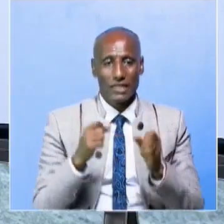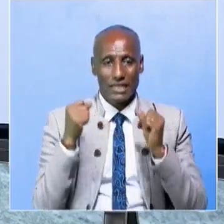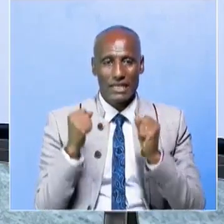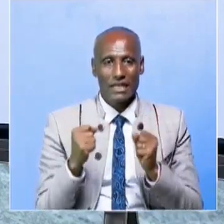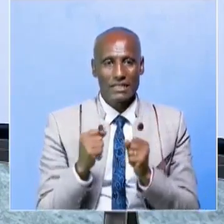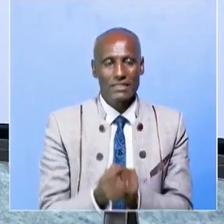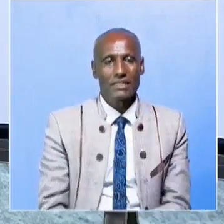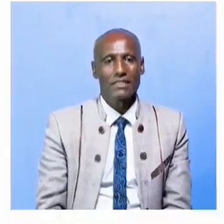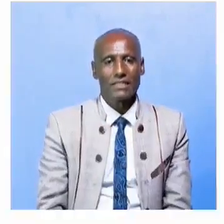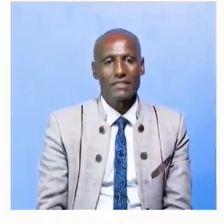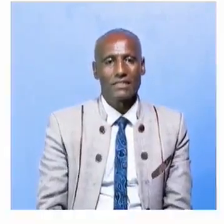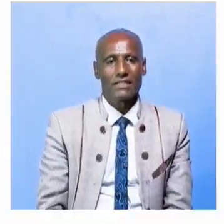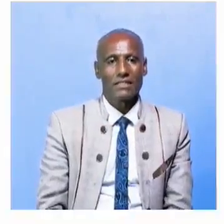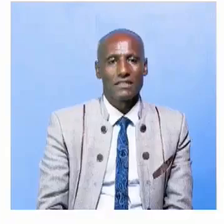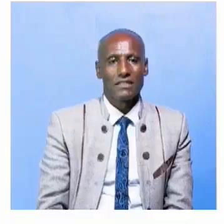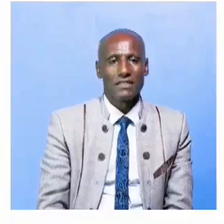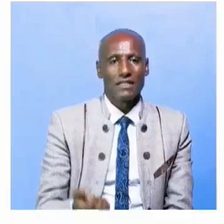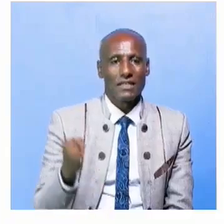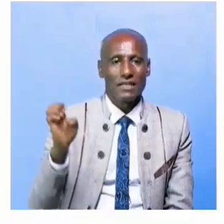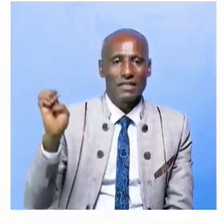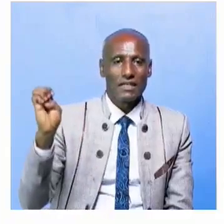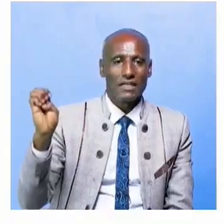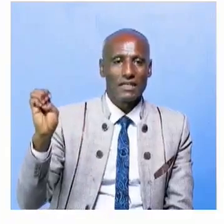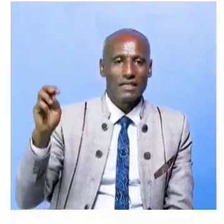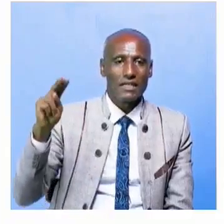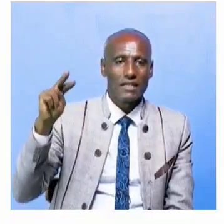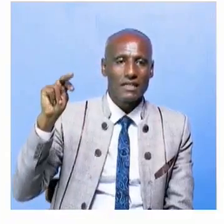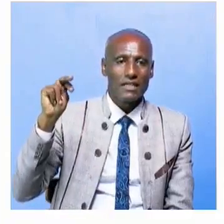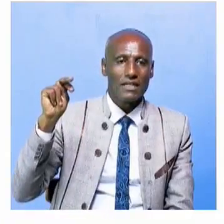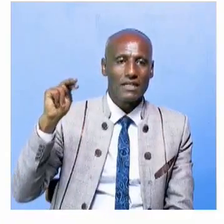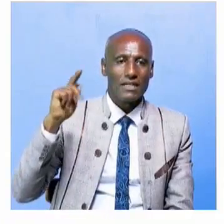enhance, right? To enhance